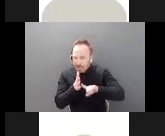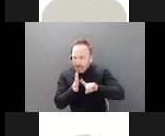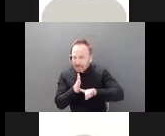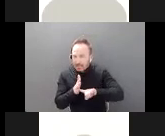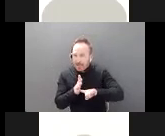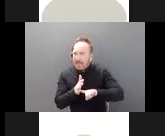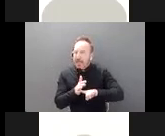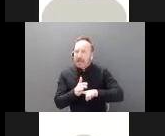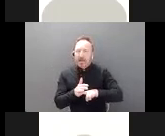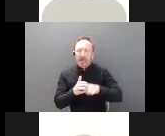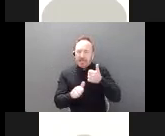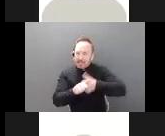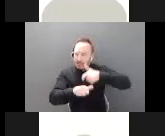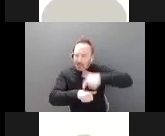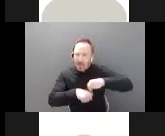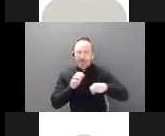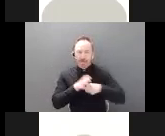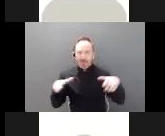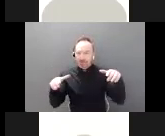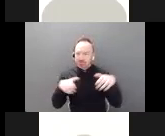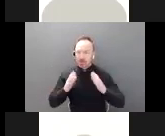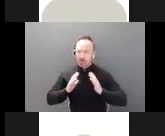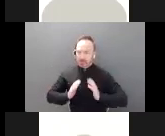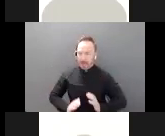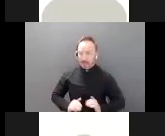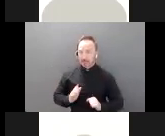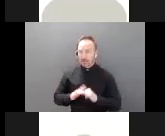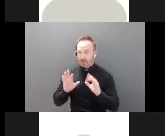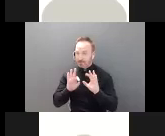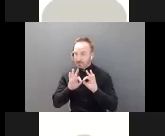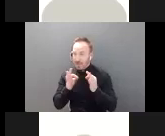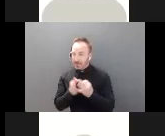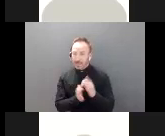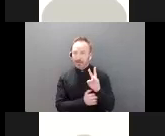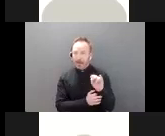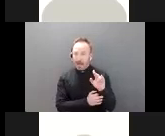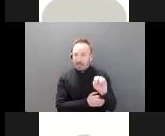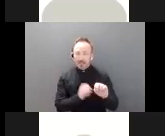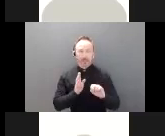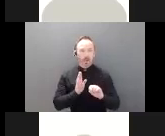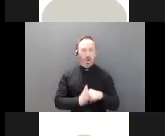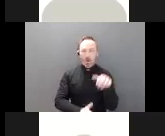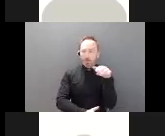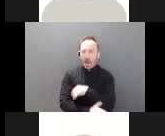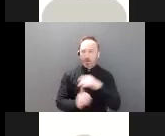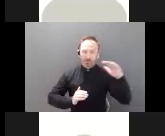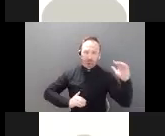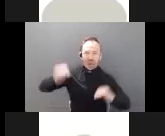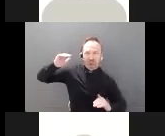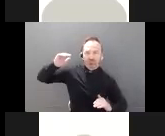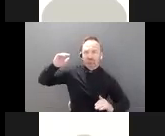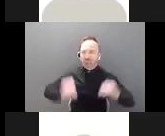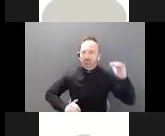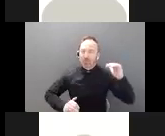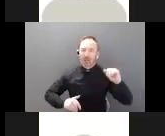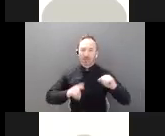are meeting with clients. So screening for family violence or power imbalance is something that happens dynamically throughout the process. It